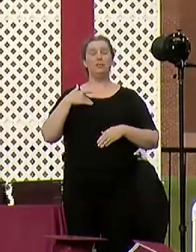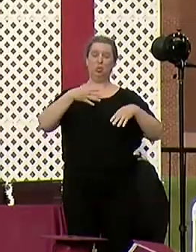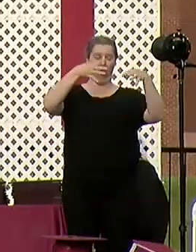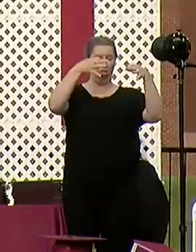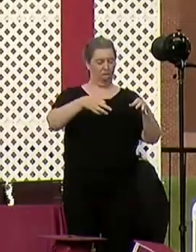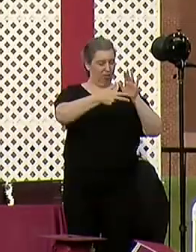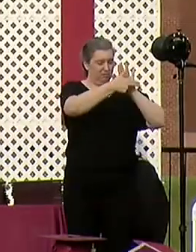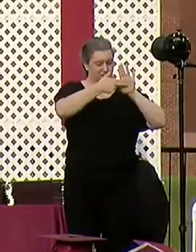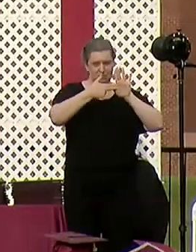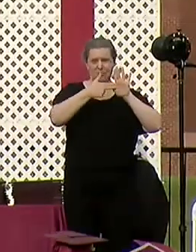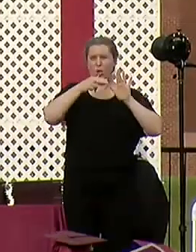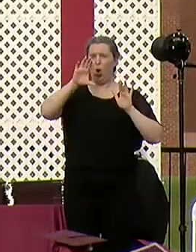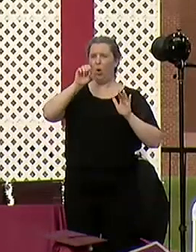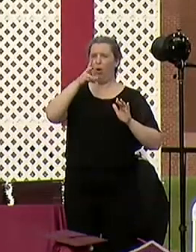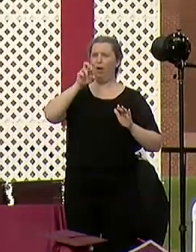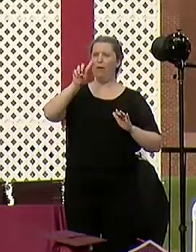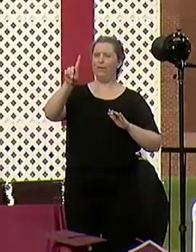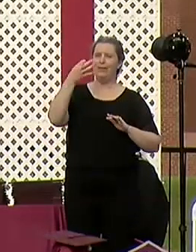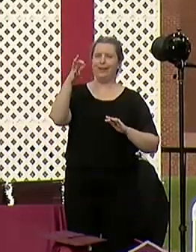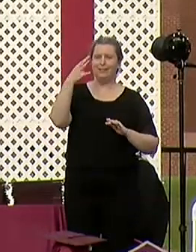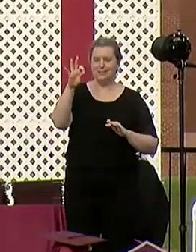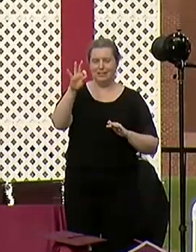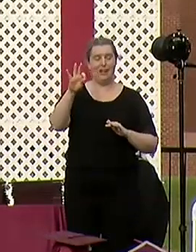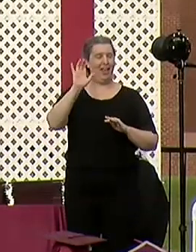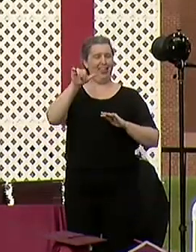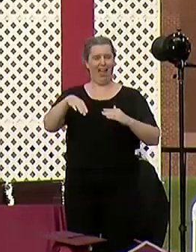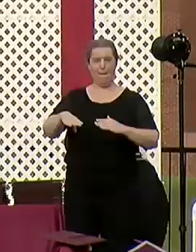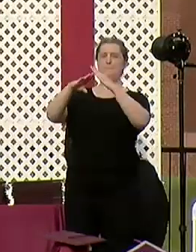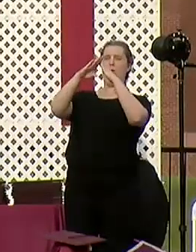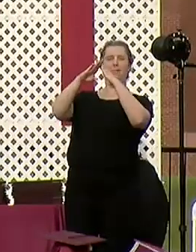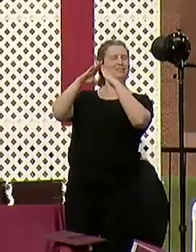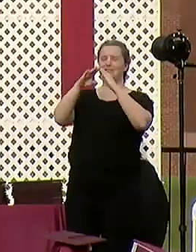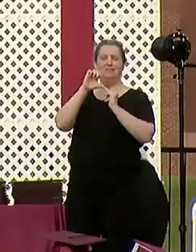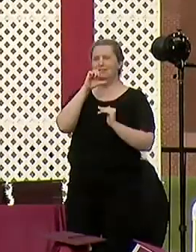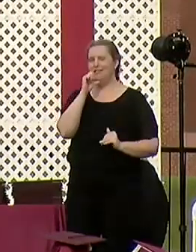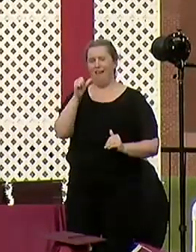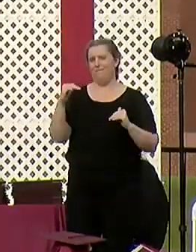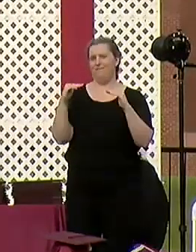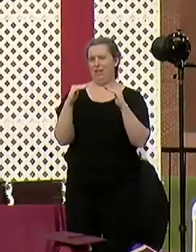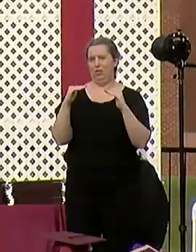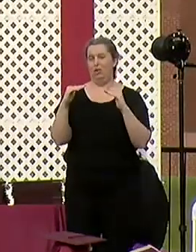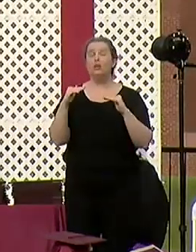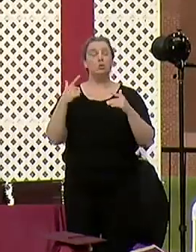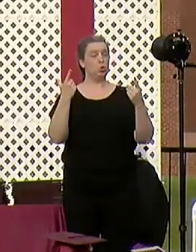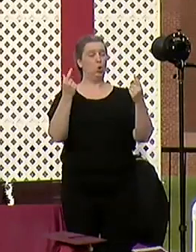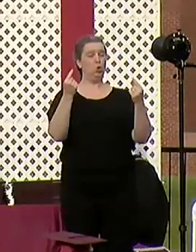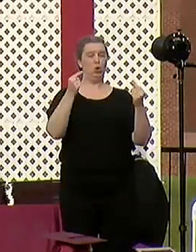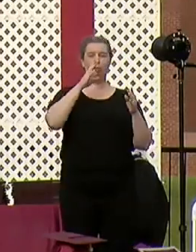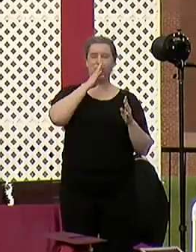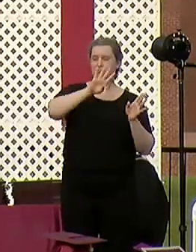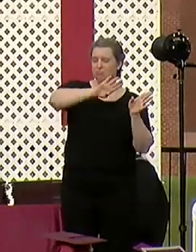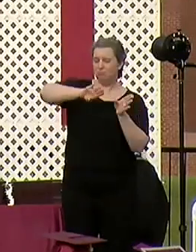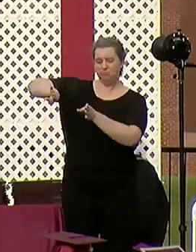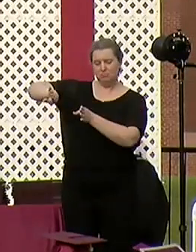school experience by COVID-19 and the massive hurdle it placed in the road would be unfair. Thus, I'll encapsulate our path as high school students